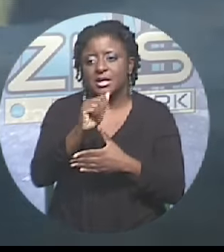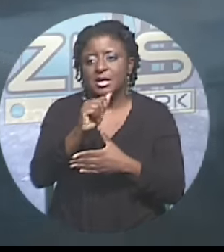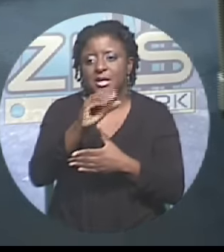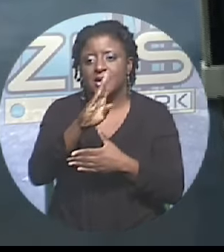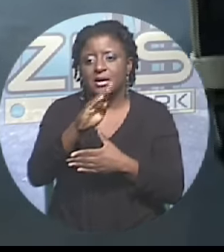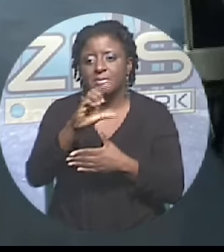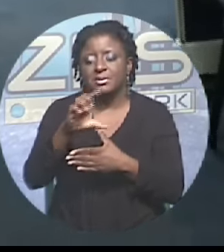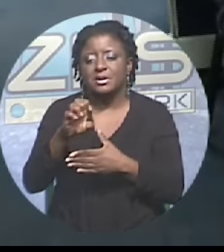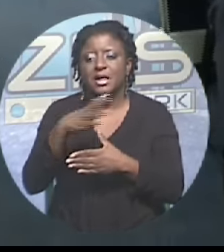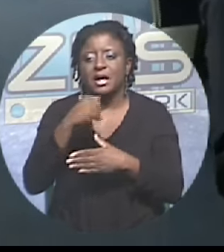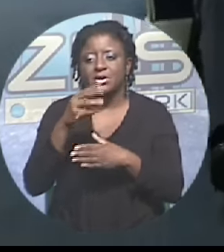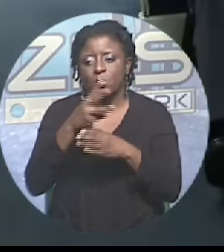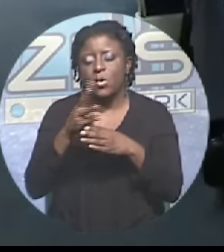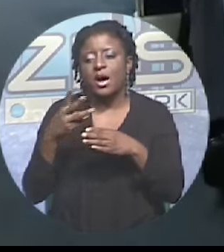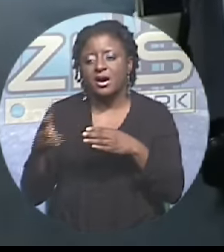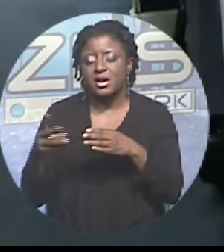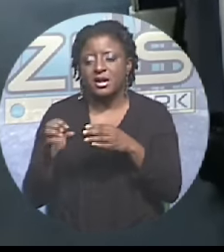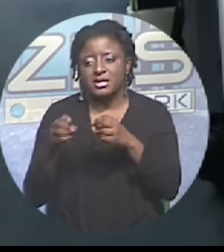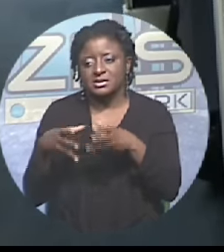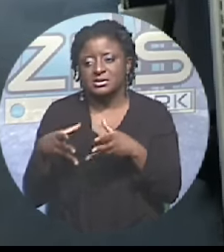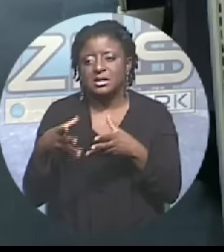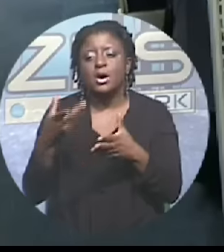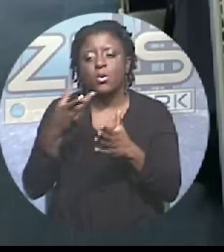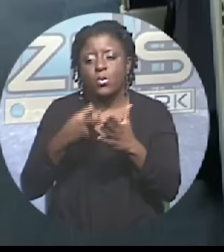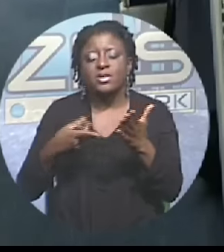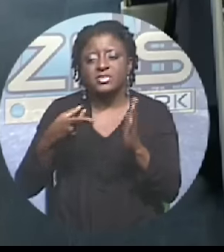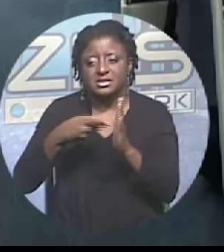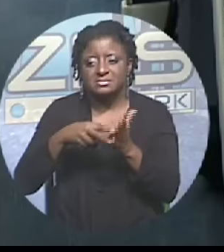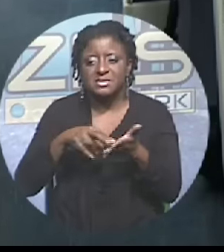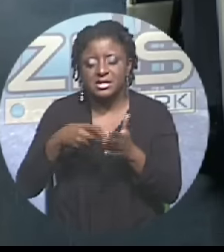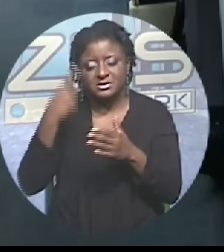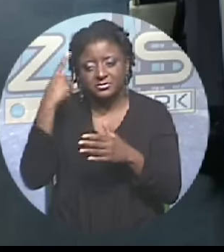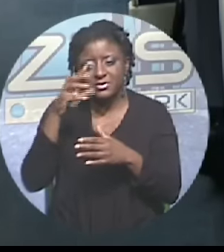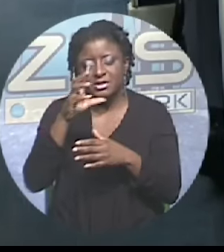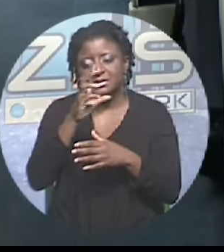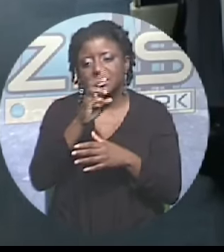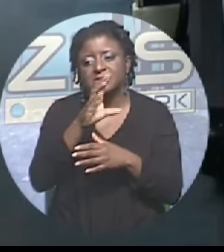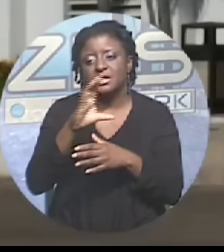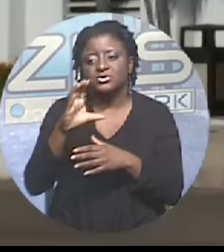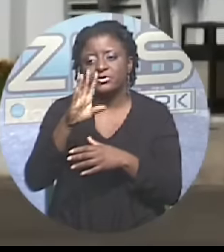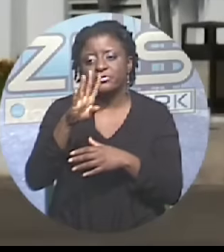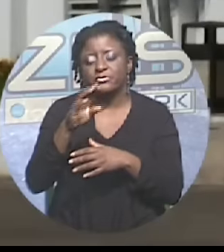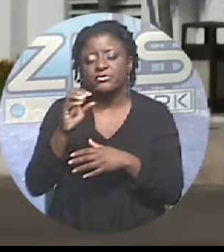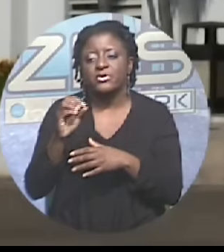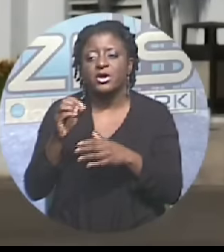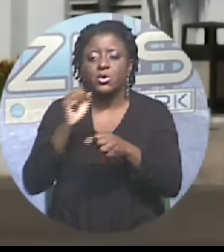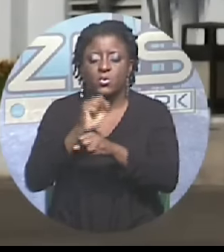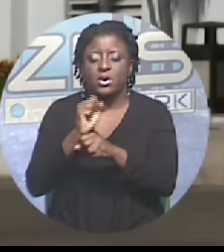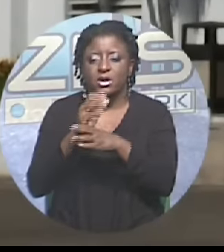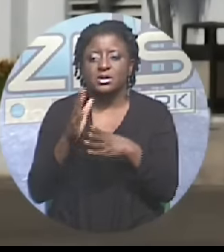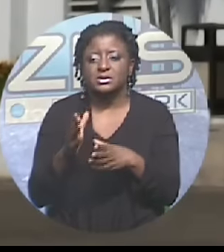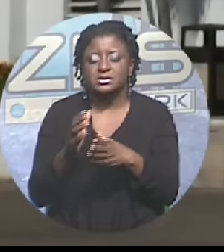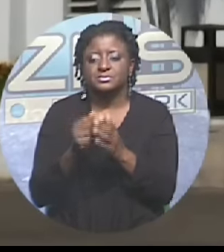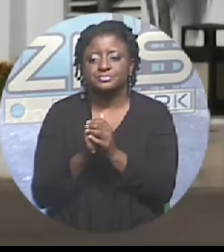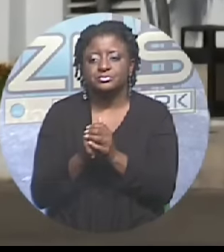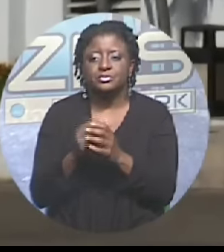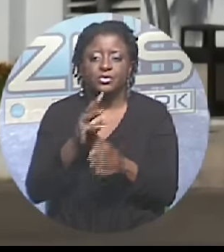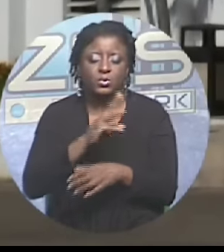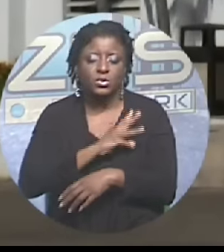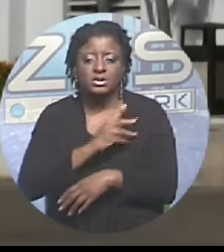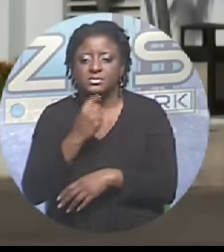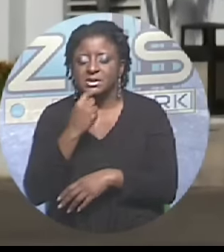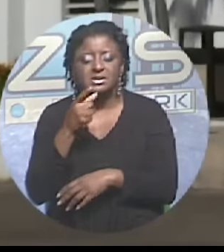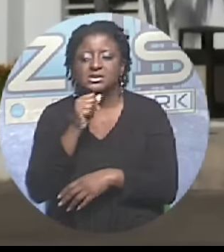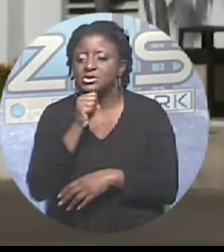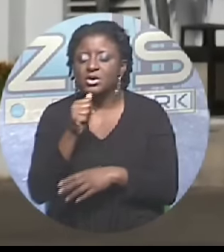remaining 614 workers at BTC after the company underwent a round of layoffs earlier this year. Williams, though, says he does